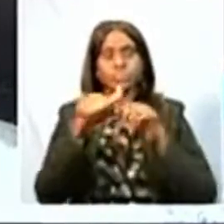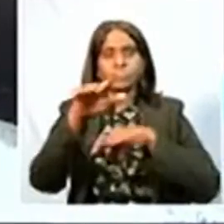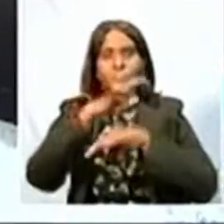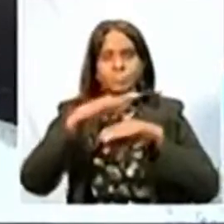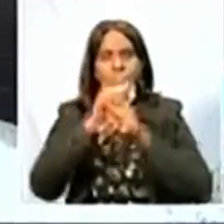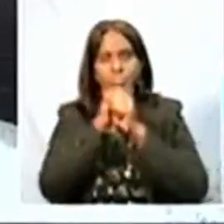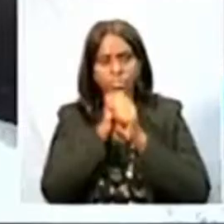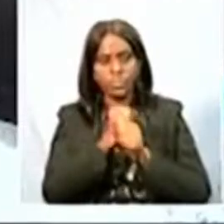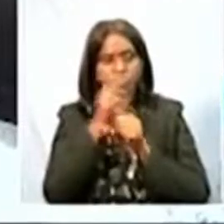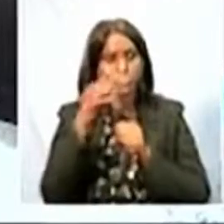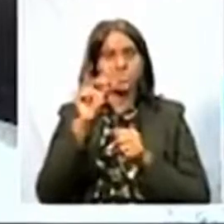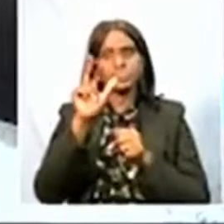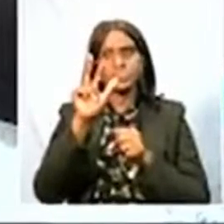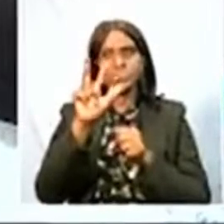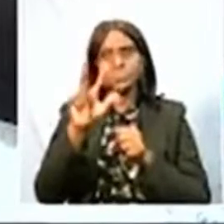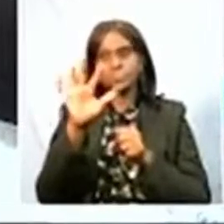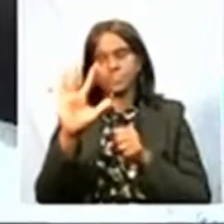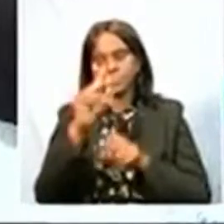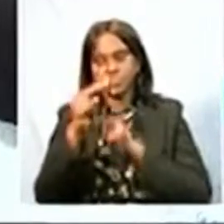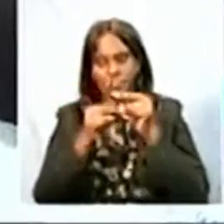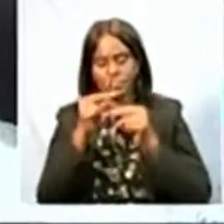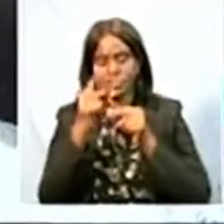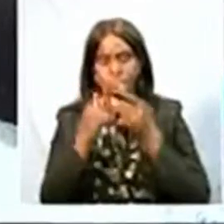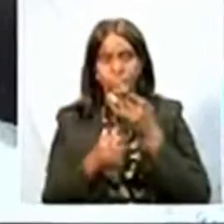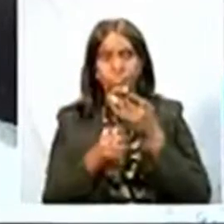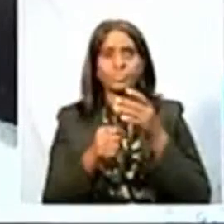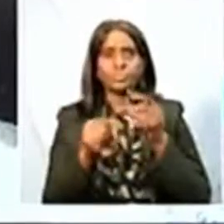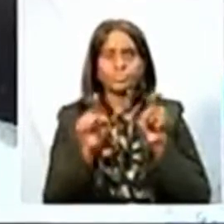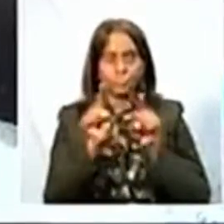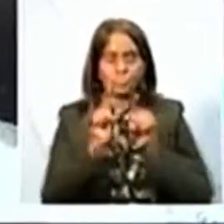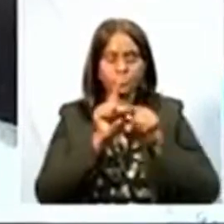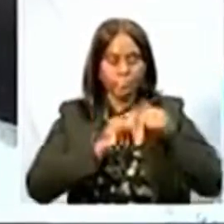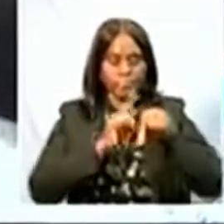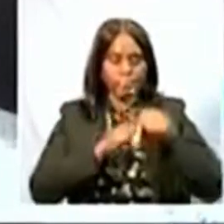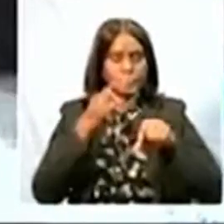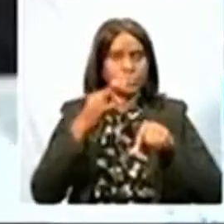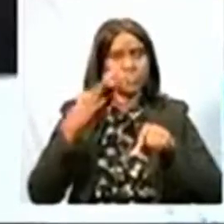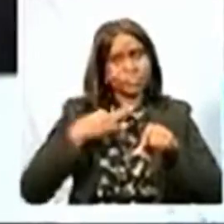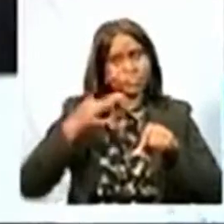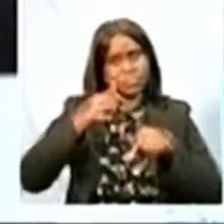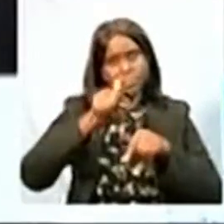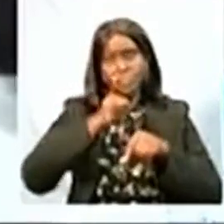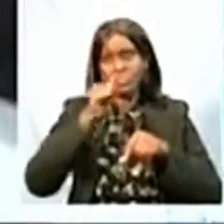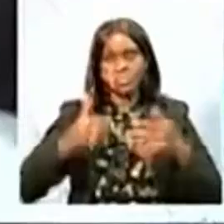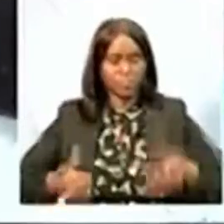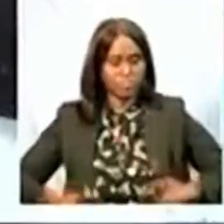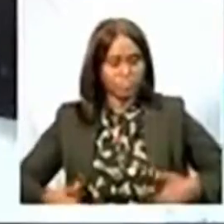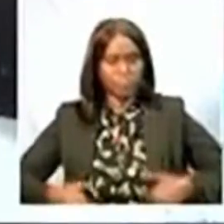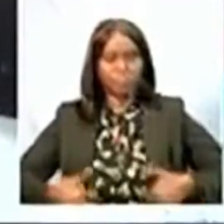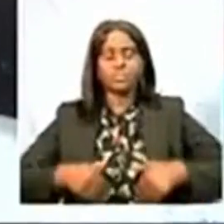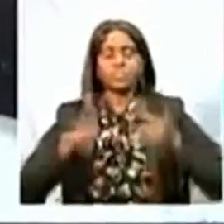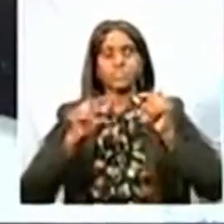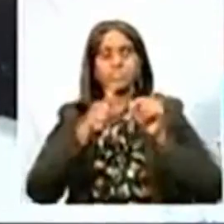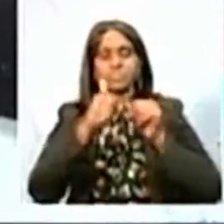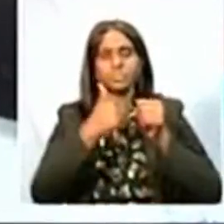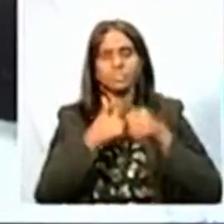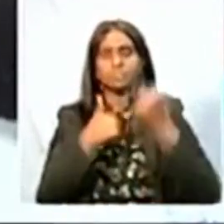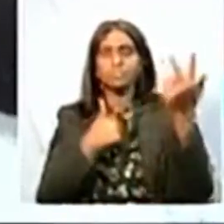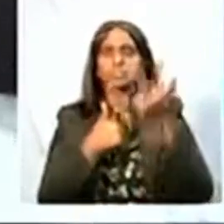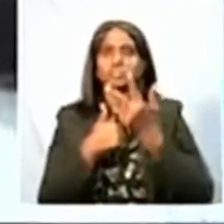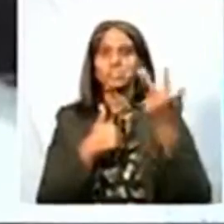age of 35, meaning they are at the time of application, they were not youths. So there are 3 of